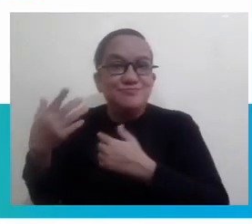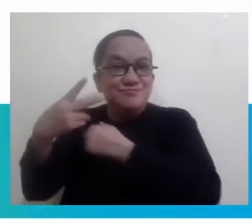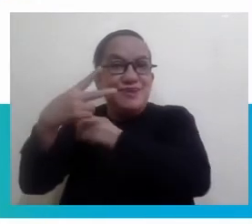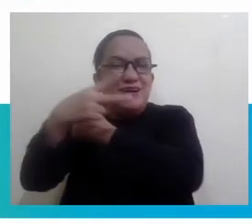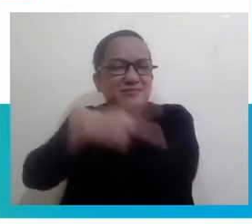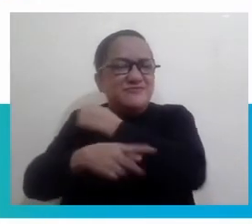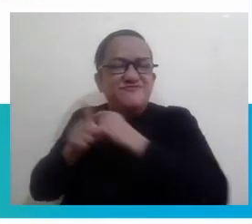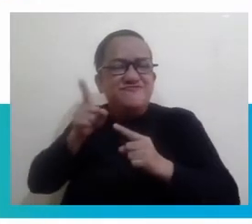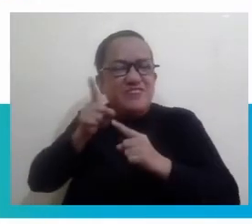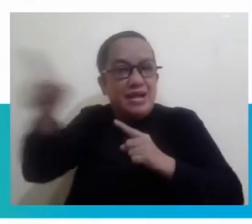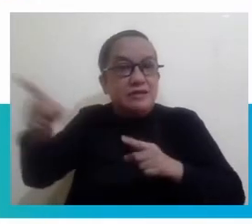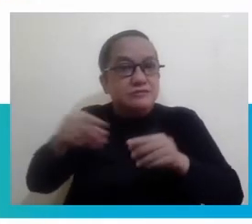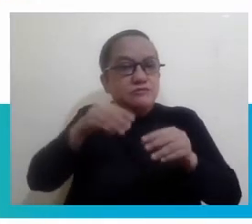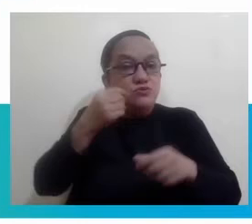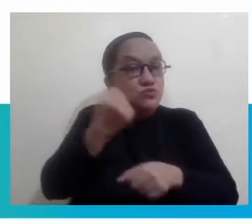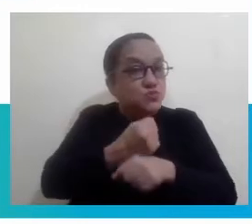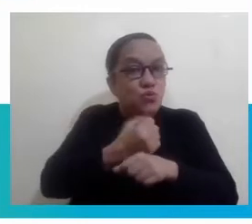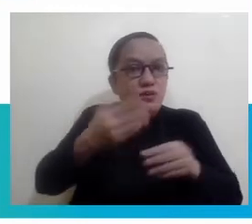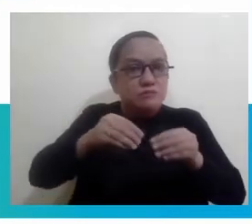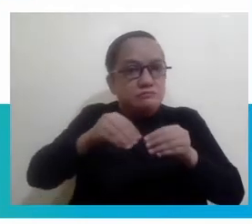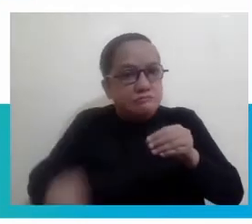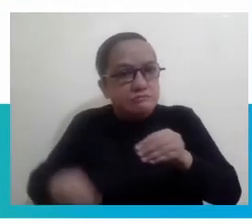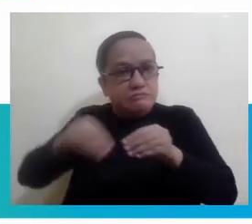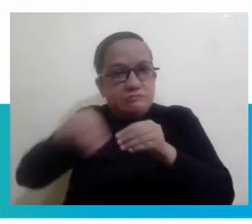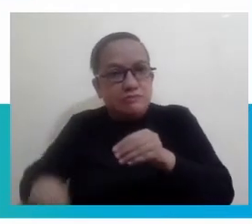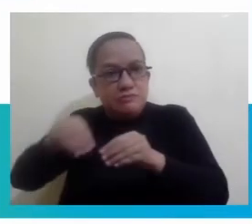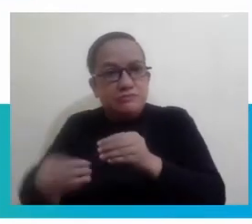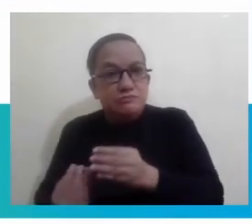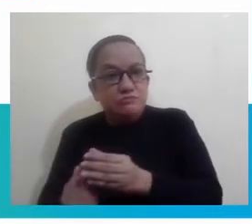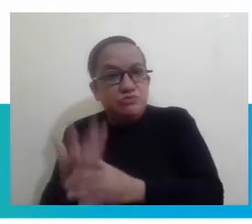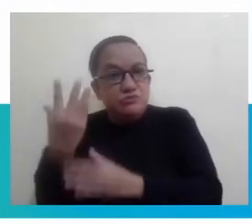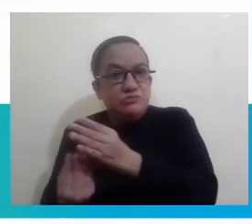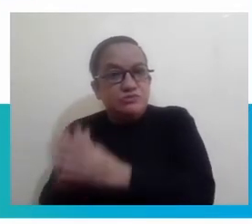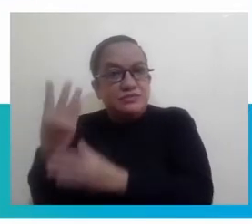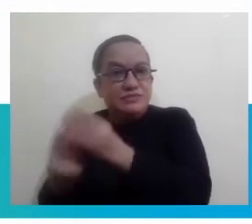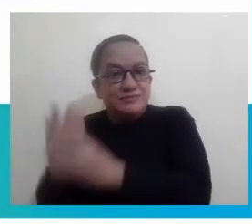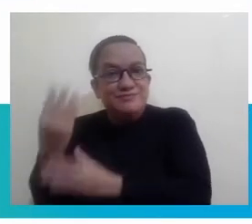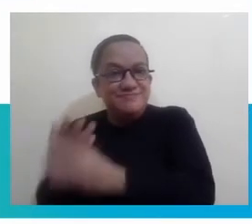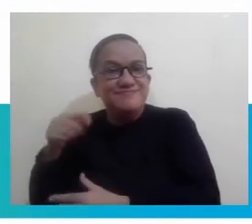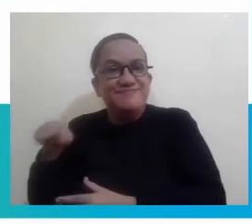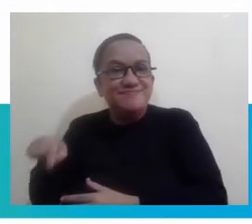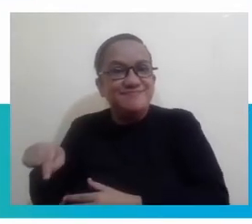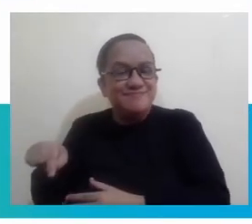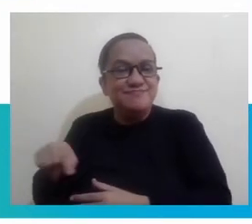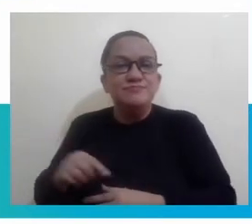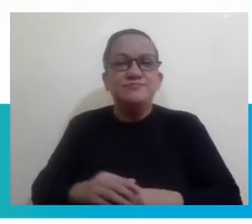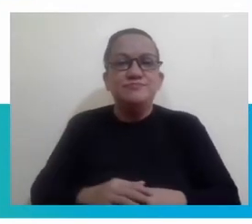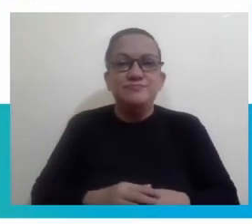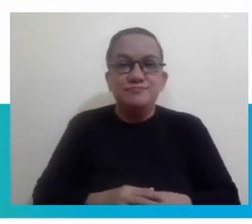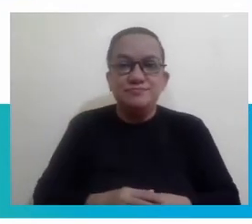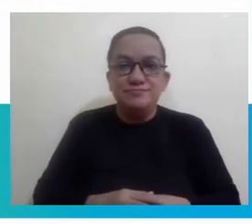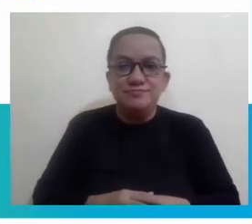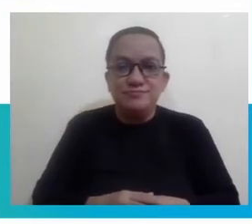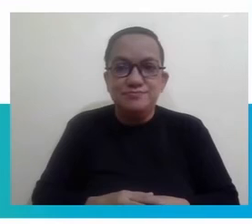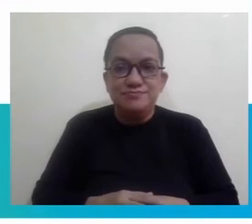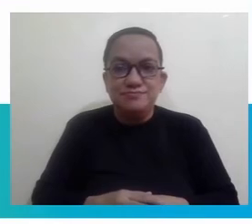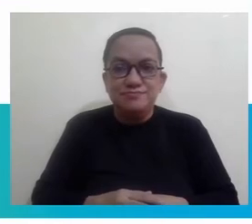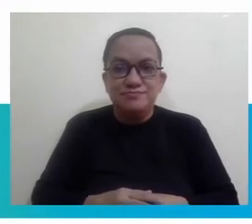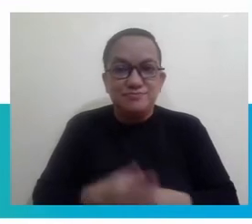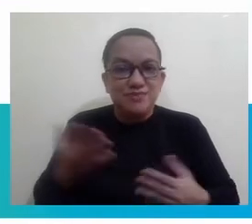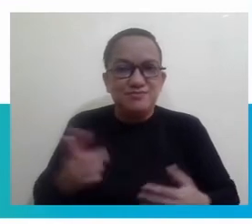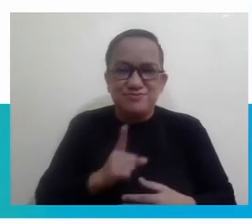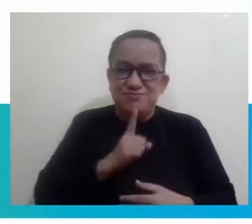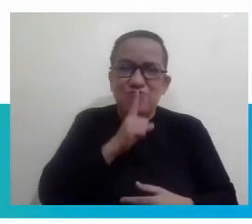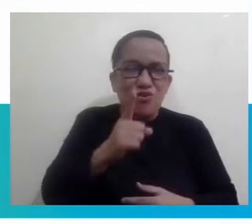when there is a lot of people in the household, then they cannot really really support their communities or the